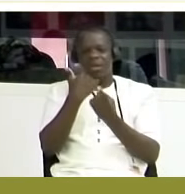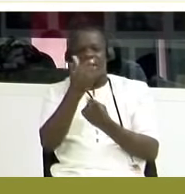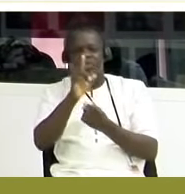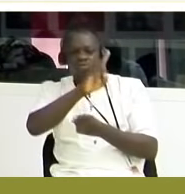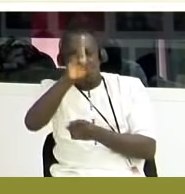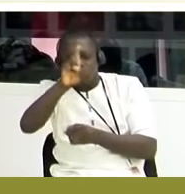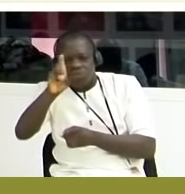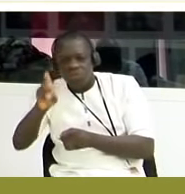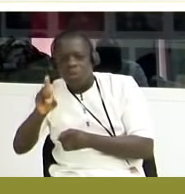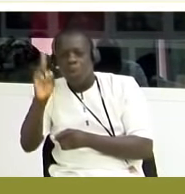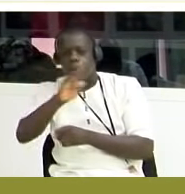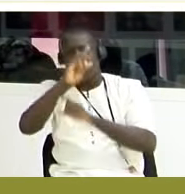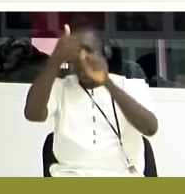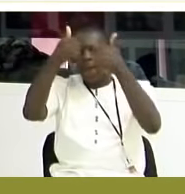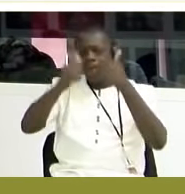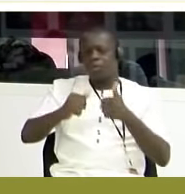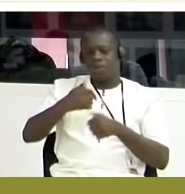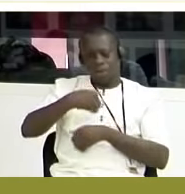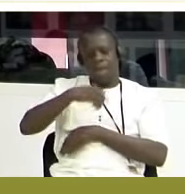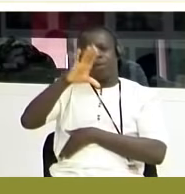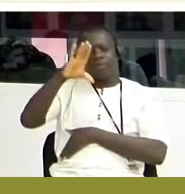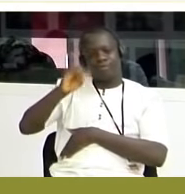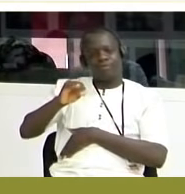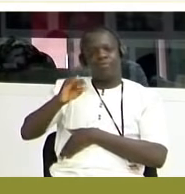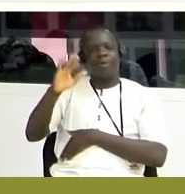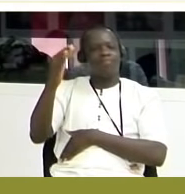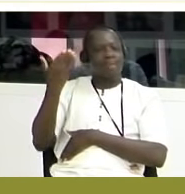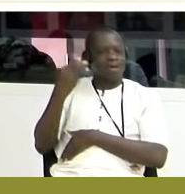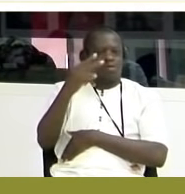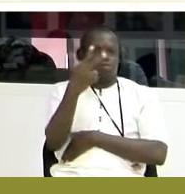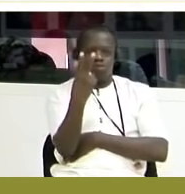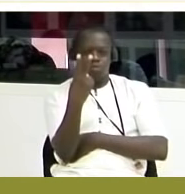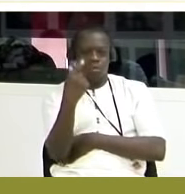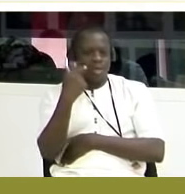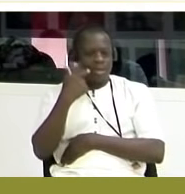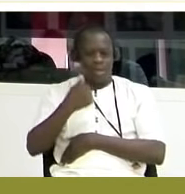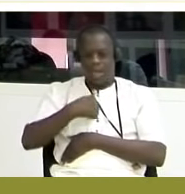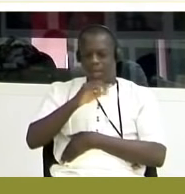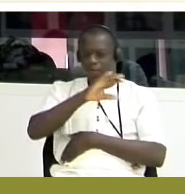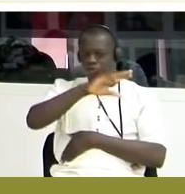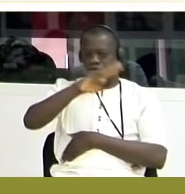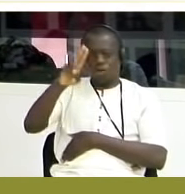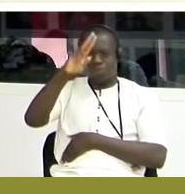did. But those 2 days, I could not get anybody